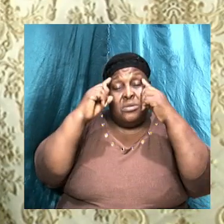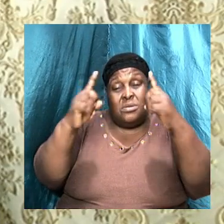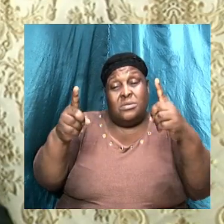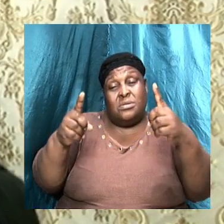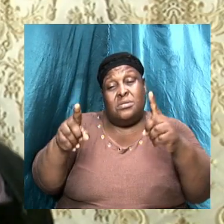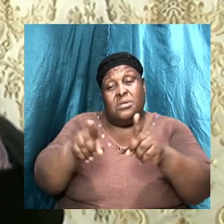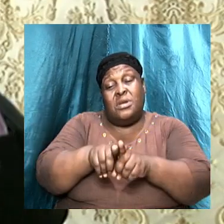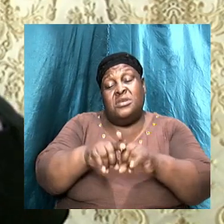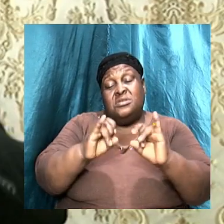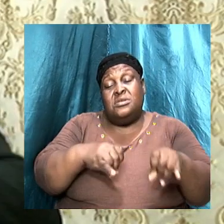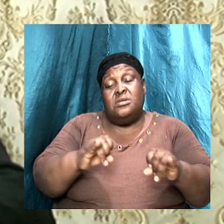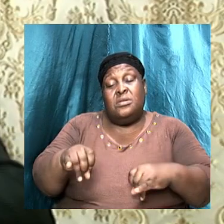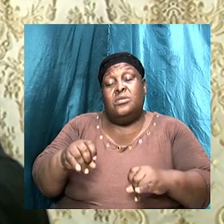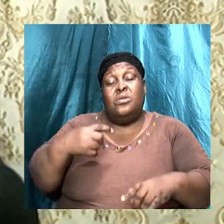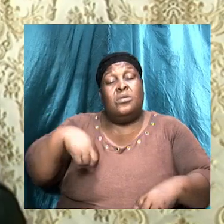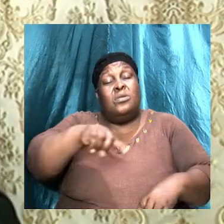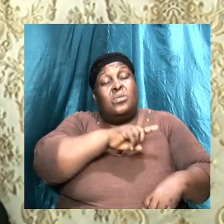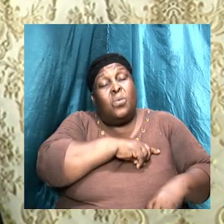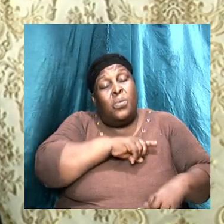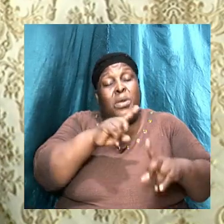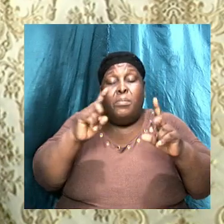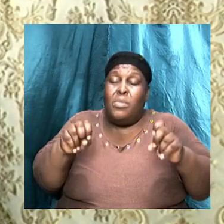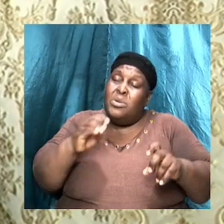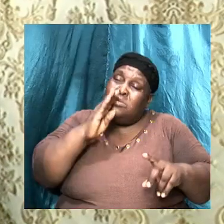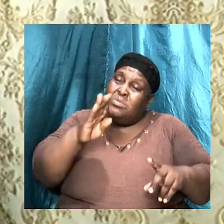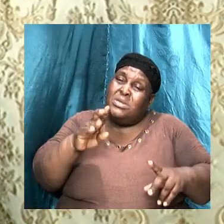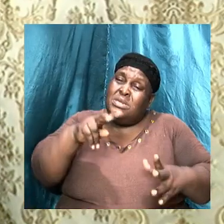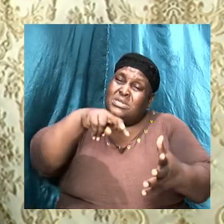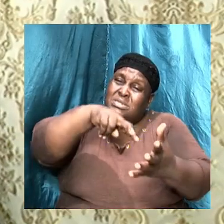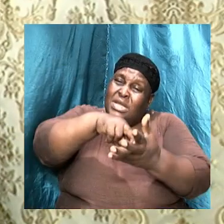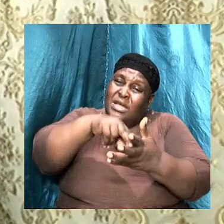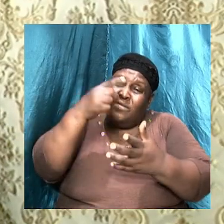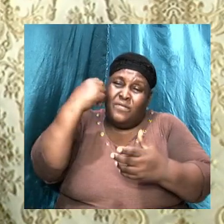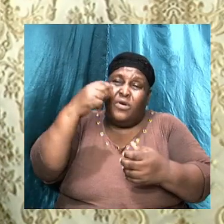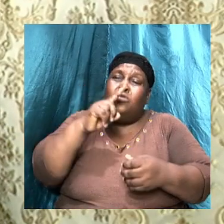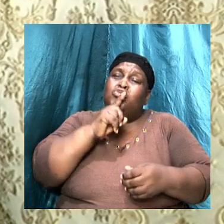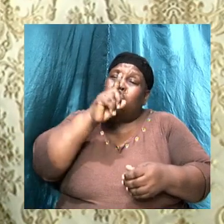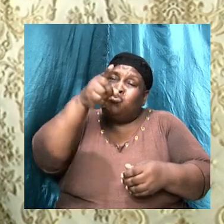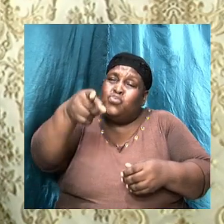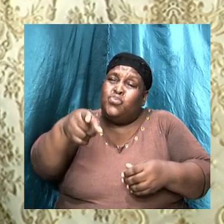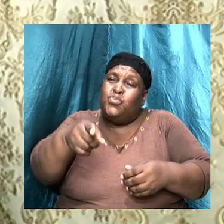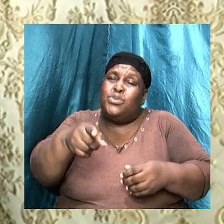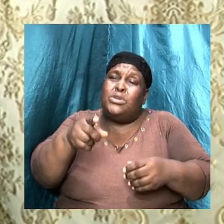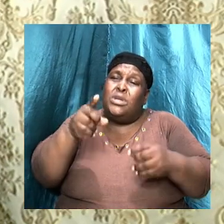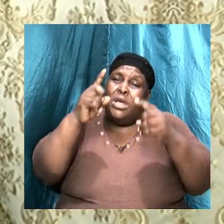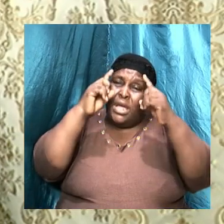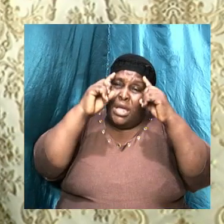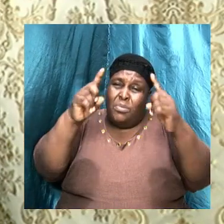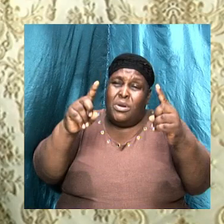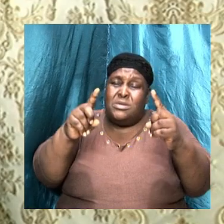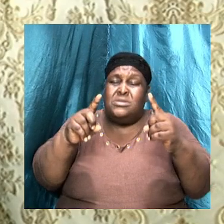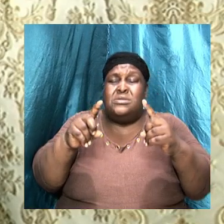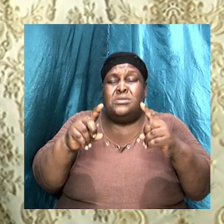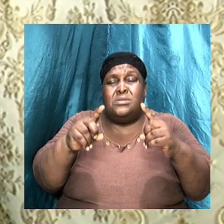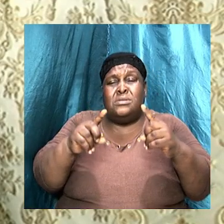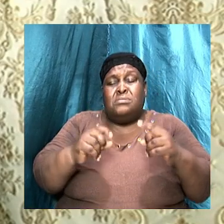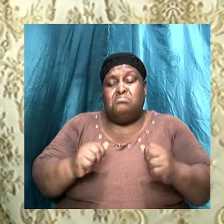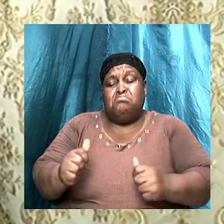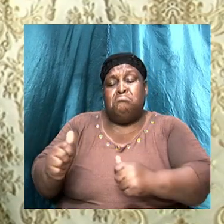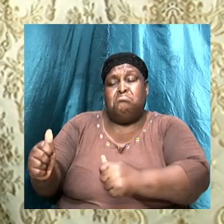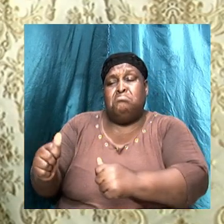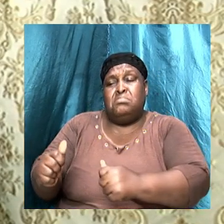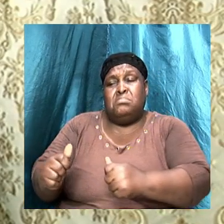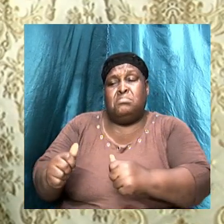individuals, we must stand up for this truth, this apostle's doctrine that has been passed down unto us.